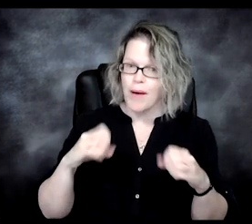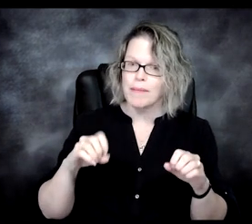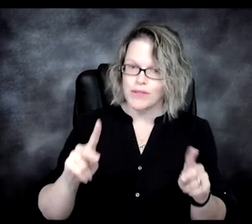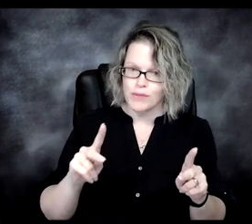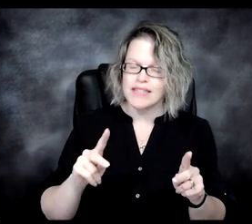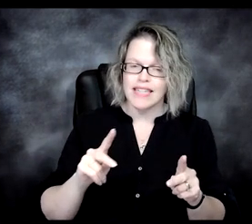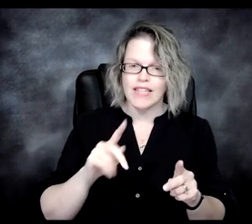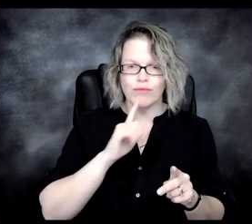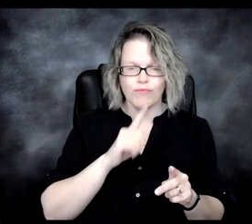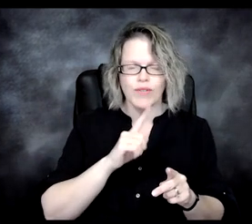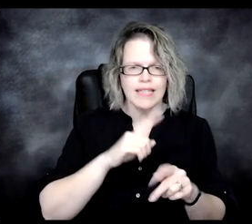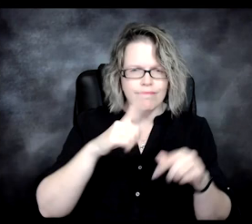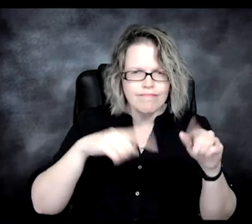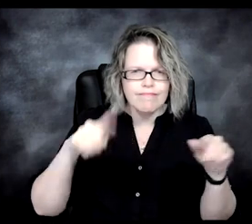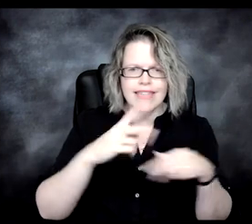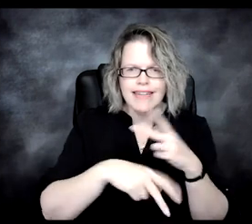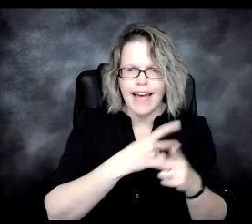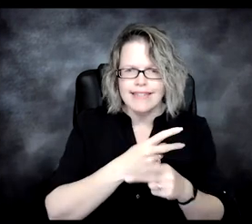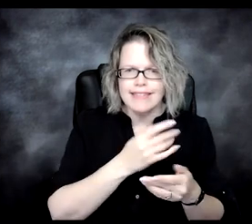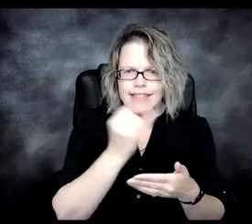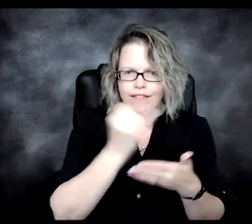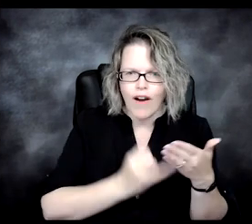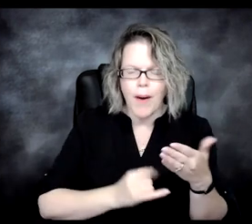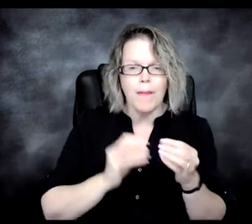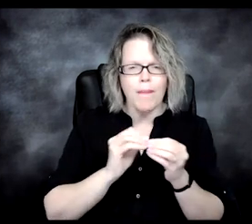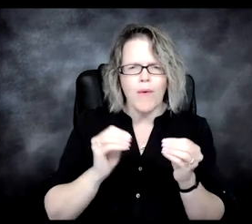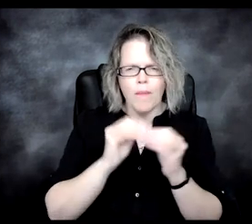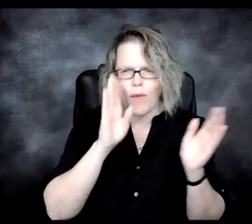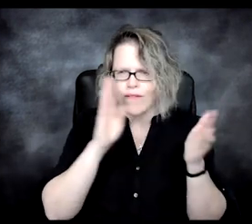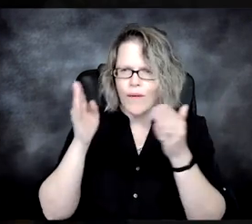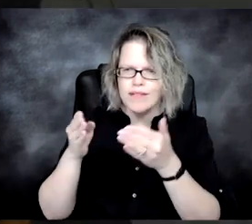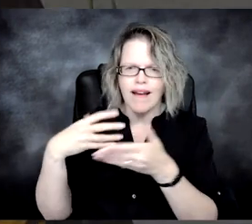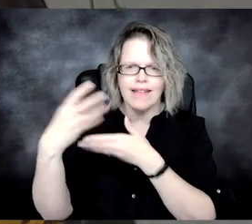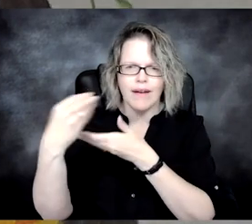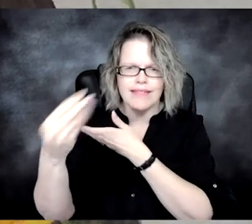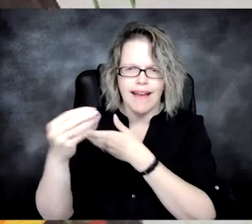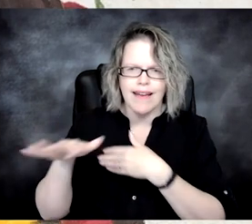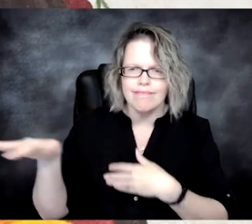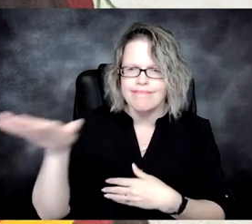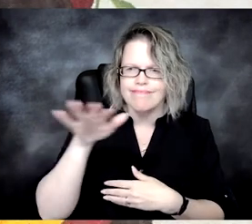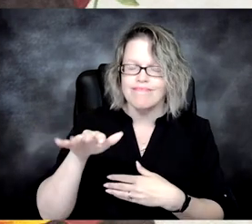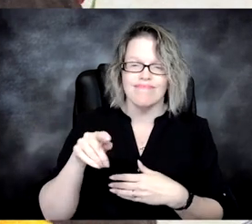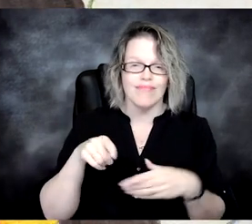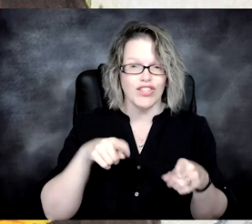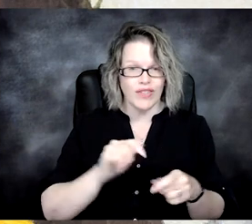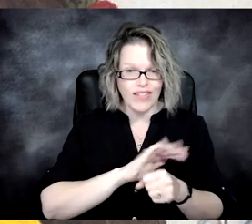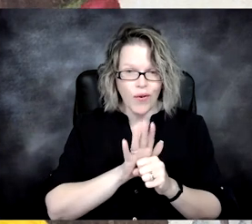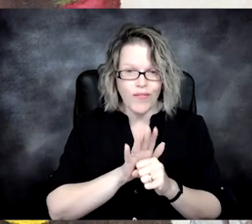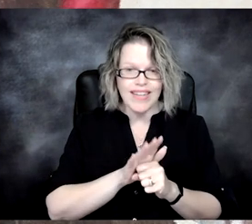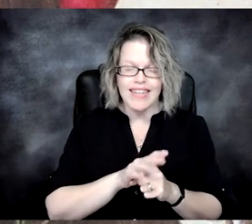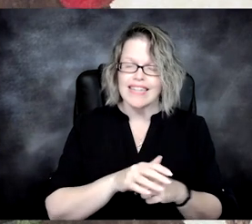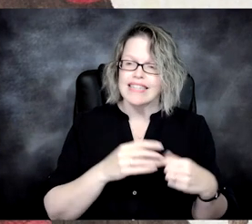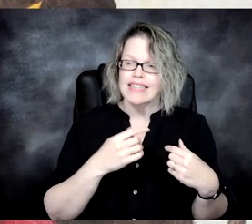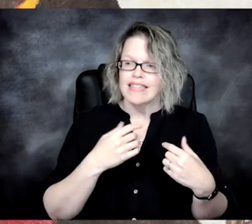to explore many areas of art, I have also found myself turning more and more towards the outdoors. At the height of the COVID-19 pandemic,